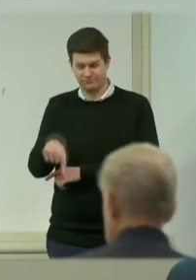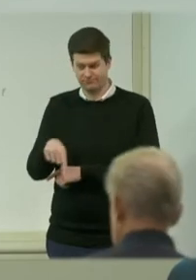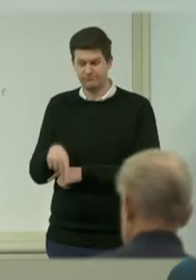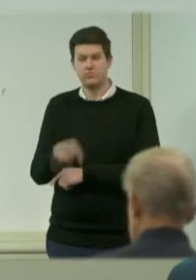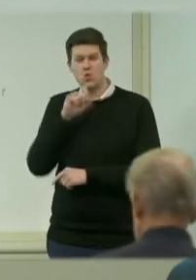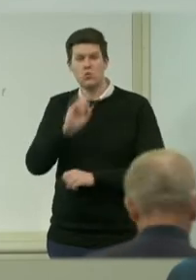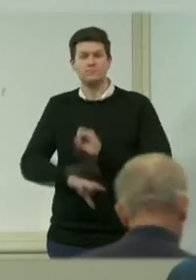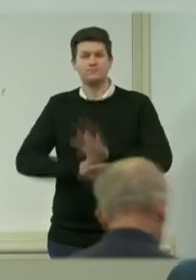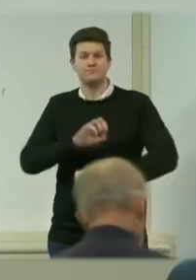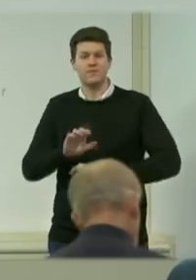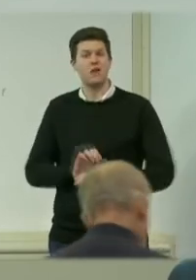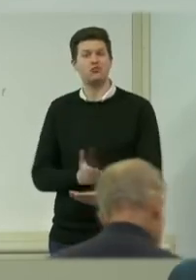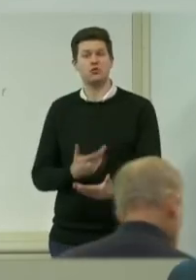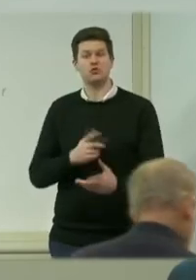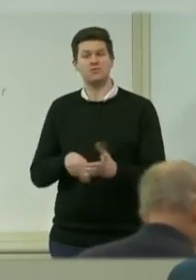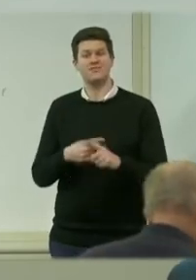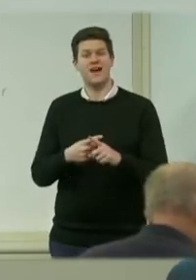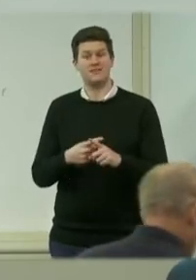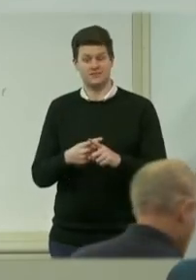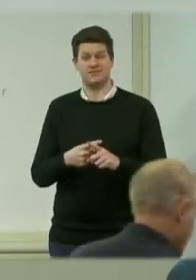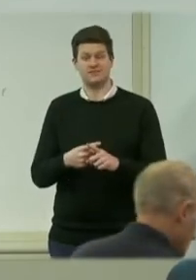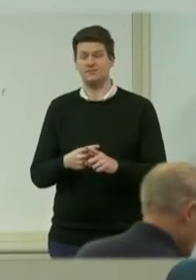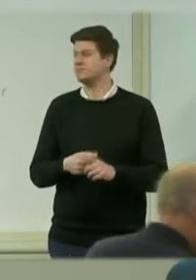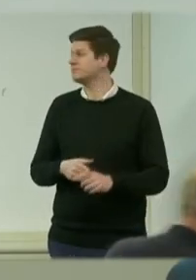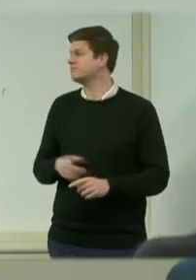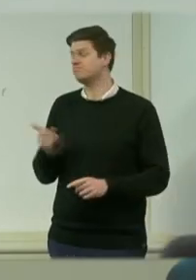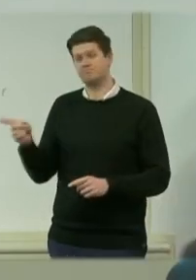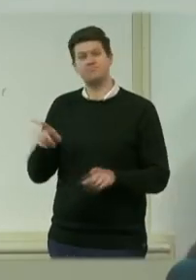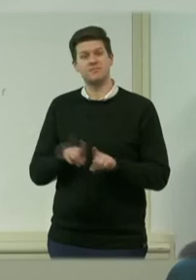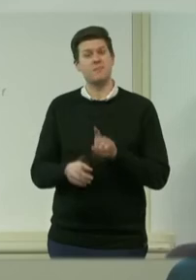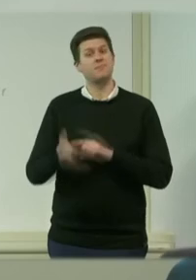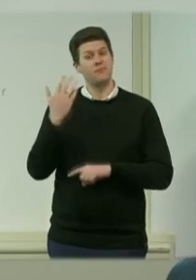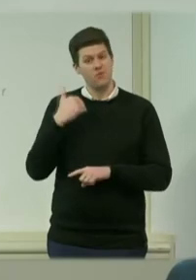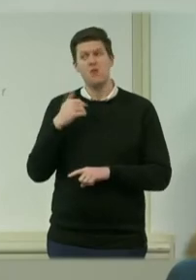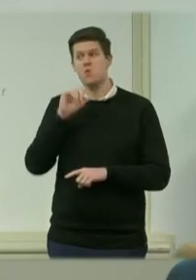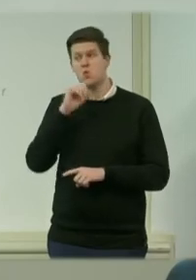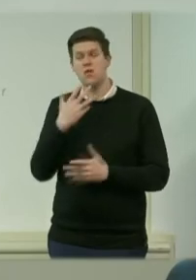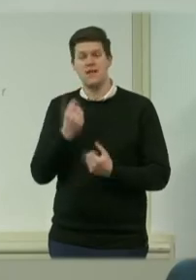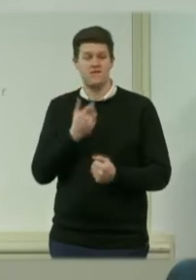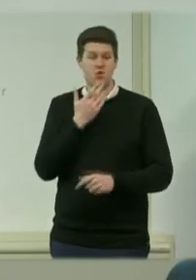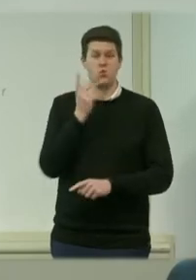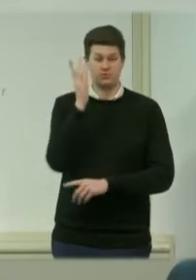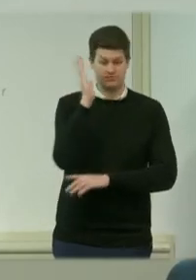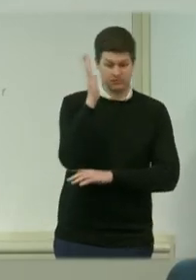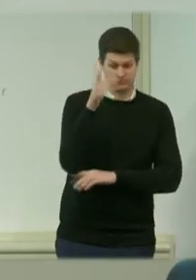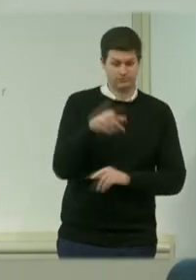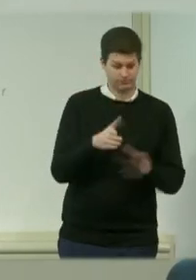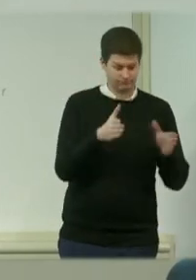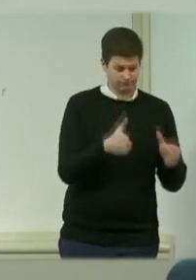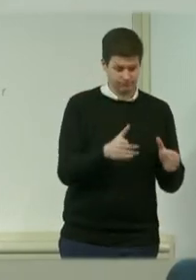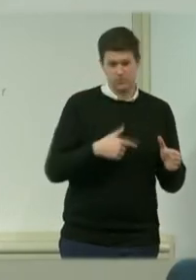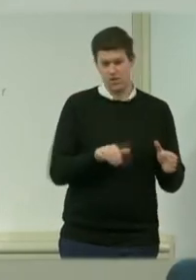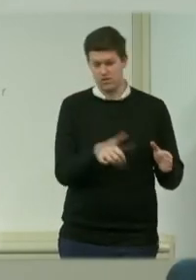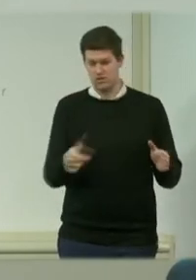introduction to taxation for us. And like we did last time, in between the speakers, there's going to be a few minutes to reflect.